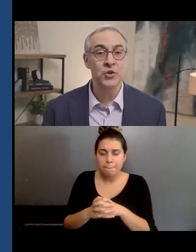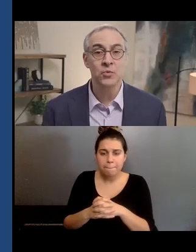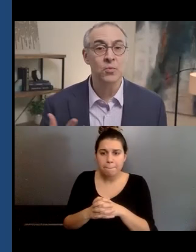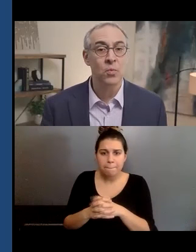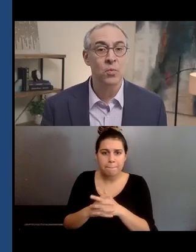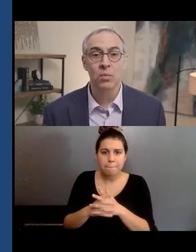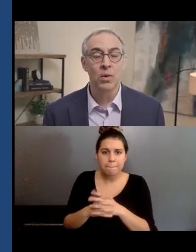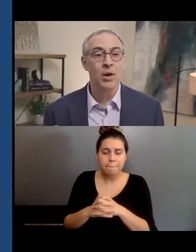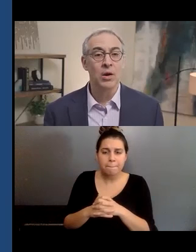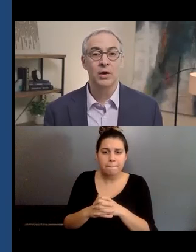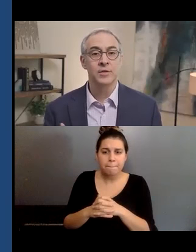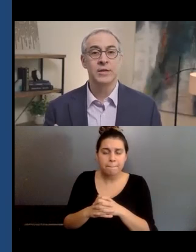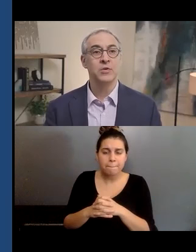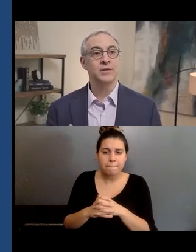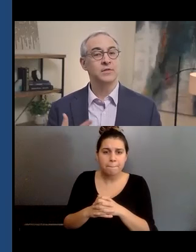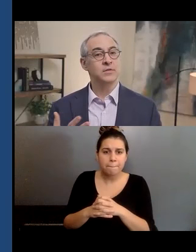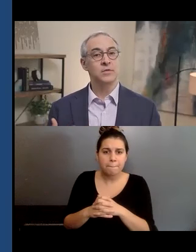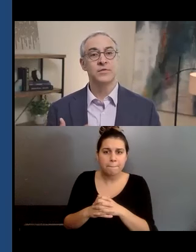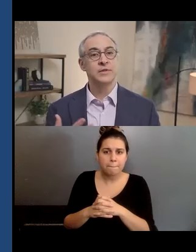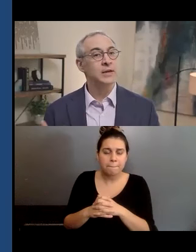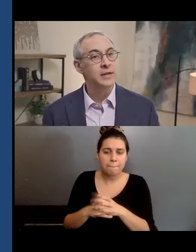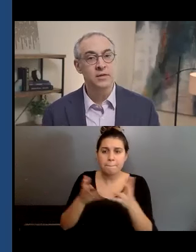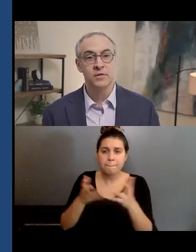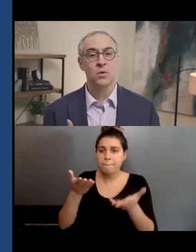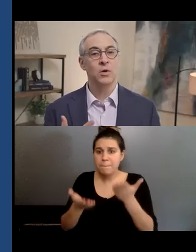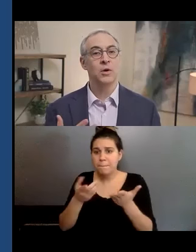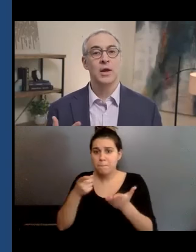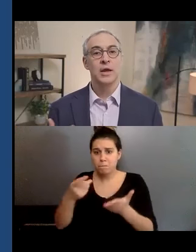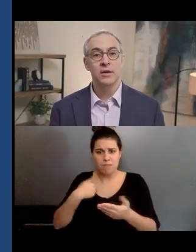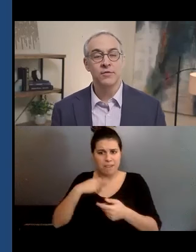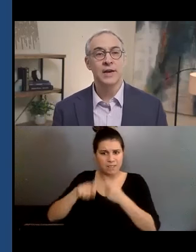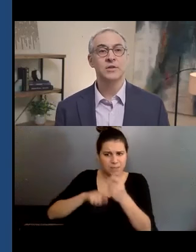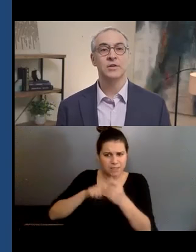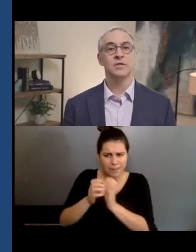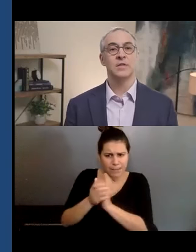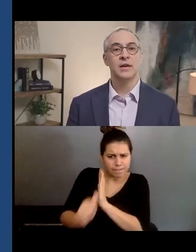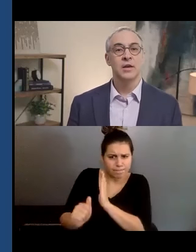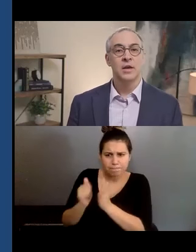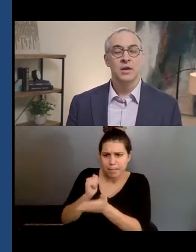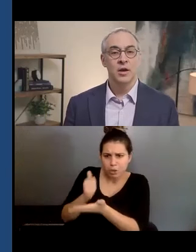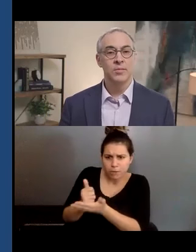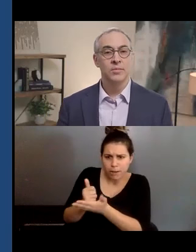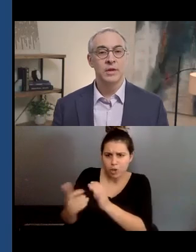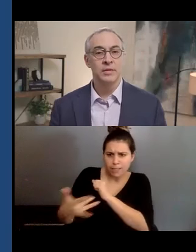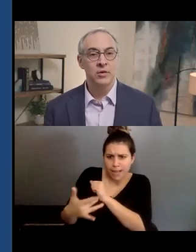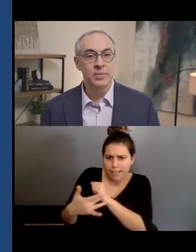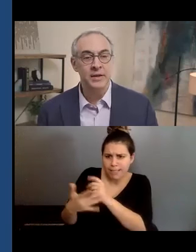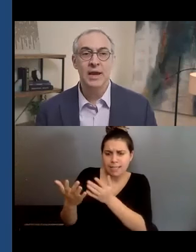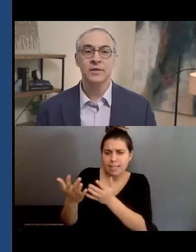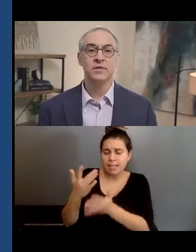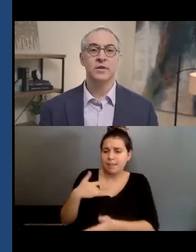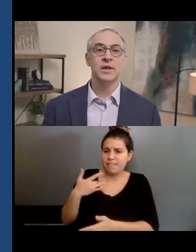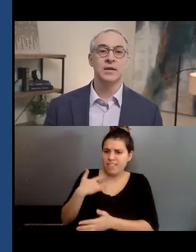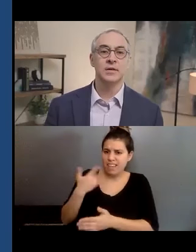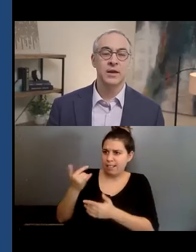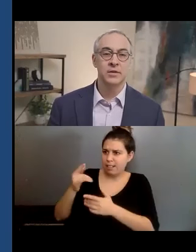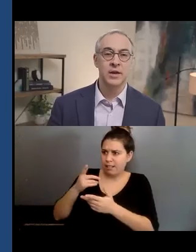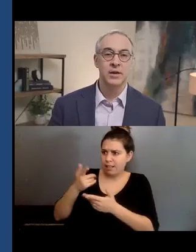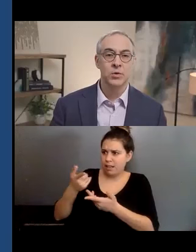or if you are somebody who has sort of techniques or interventions that are being